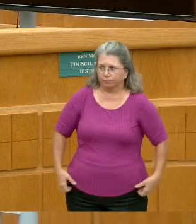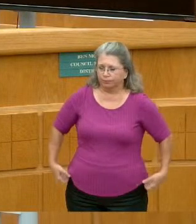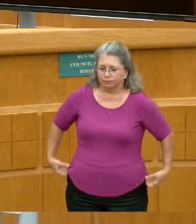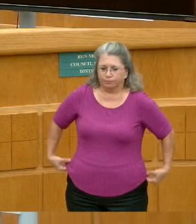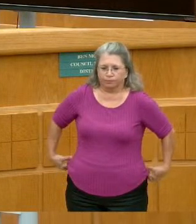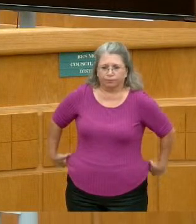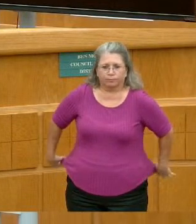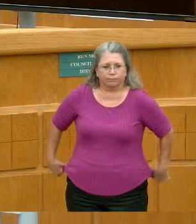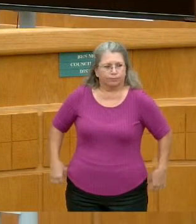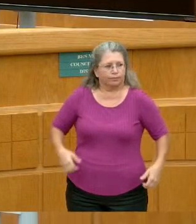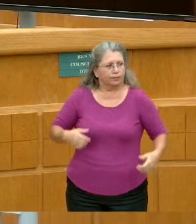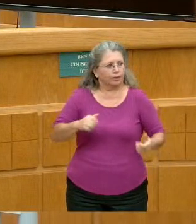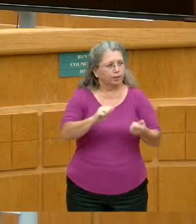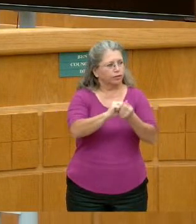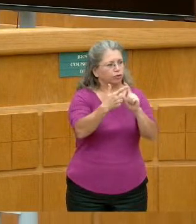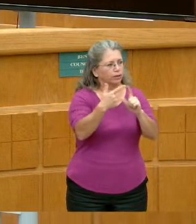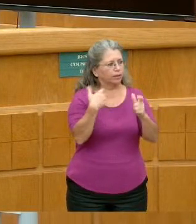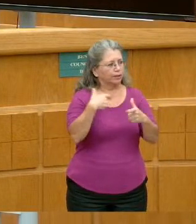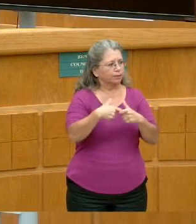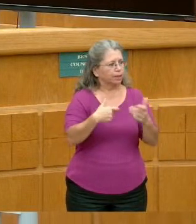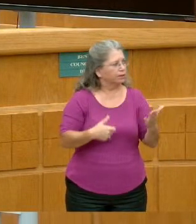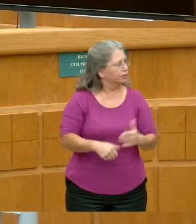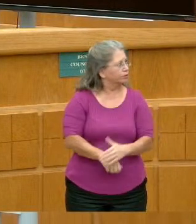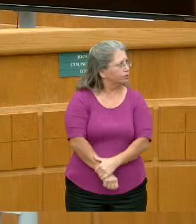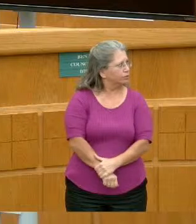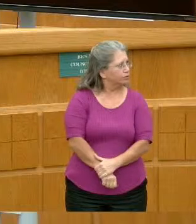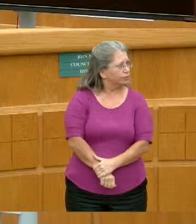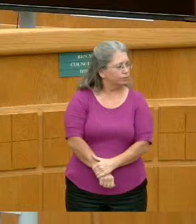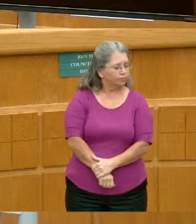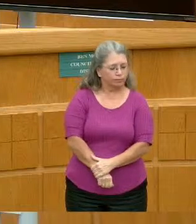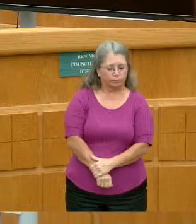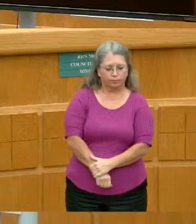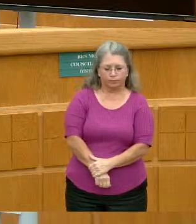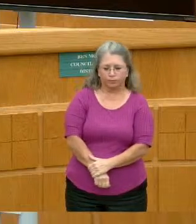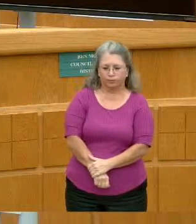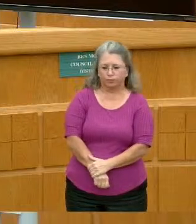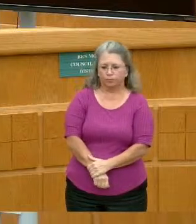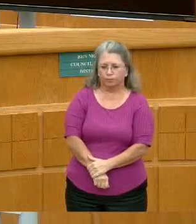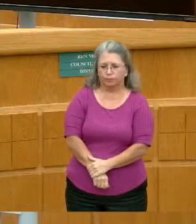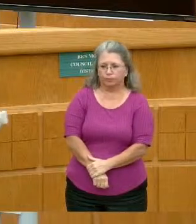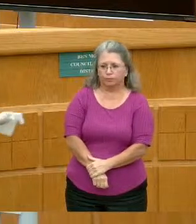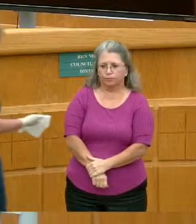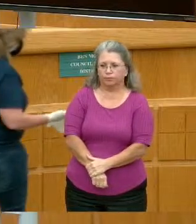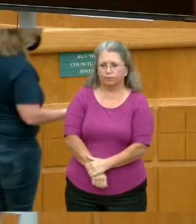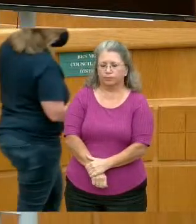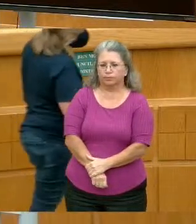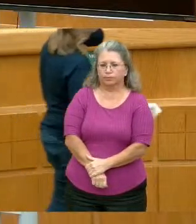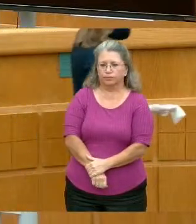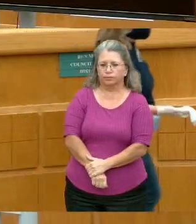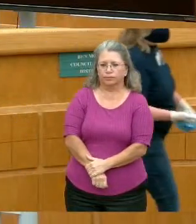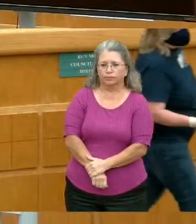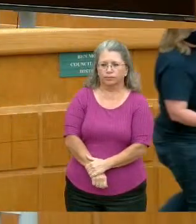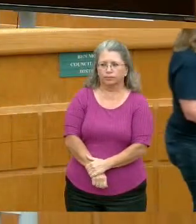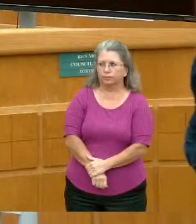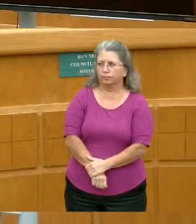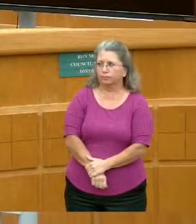Yo tampoco podría funcionar como médico sin la ayuda de nuestros enfermeros. Ellos están ayudando las 24 horas. El COVID-19 ha sido toda